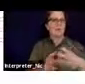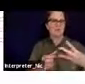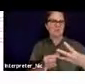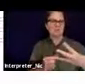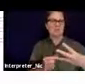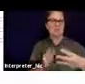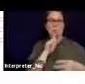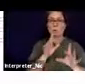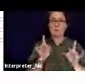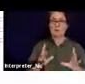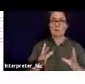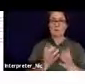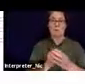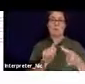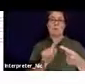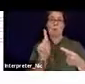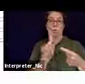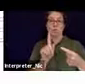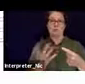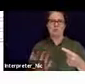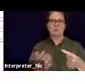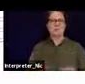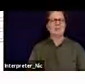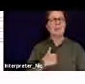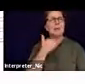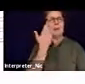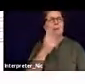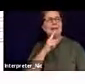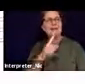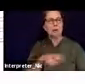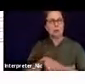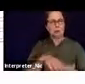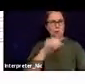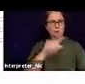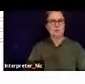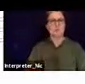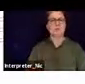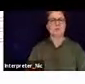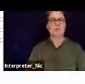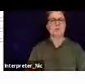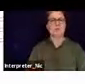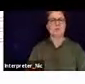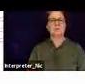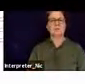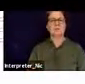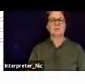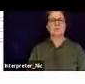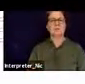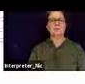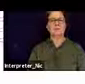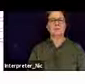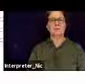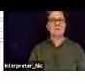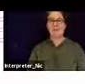let's just start with the what. I always say to students, only state